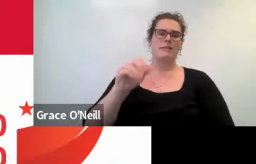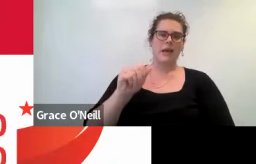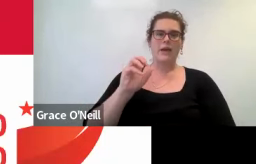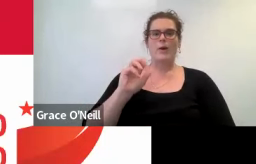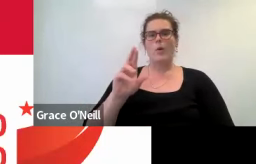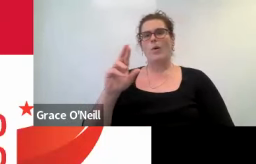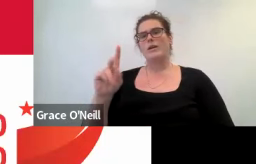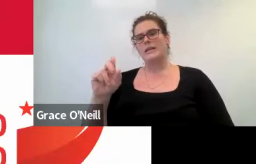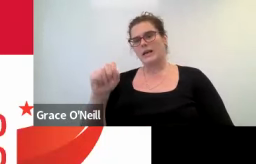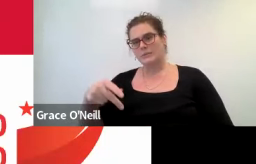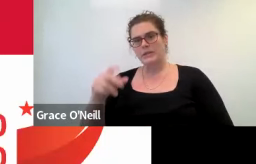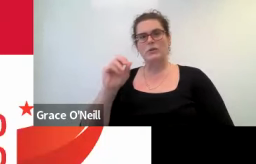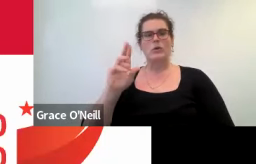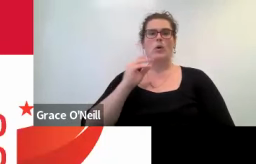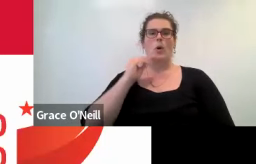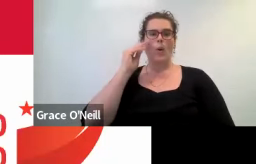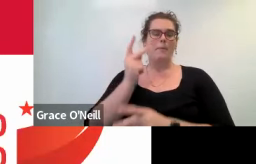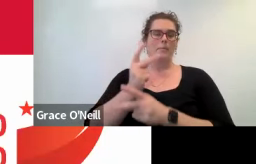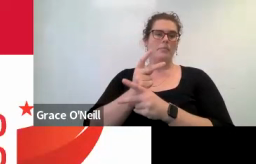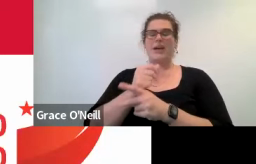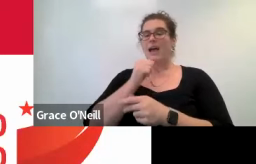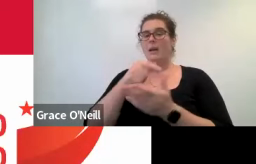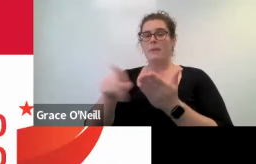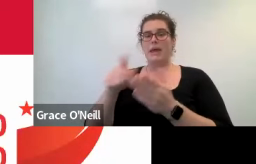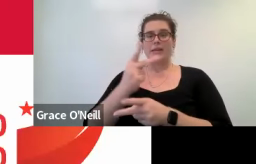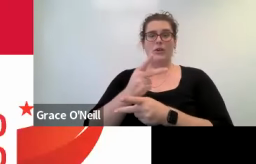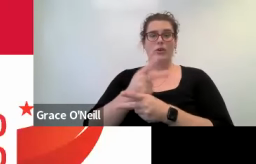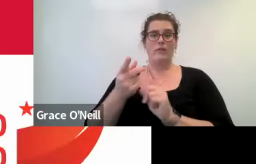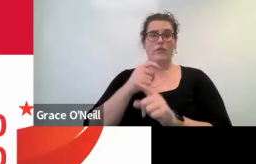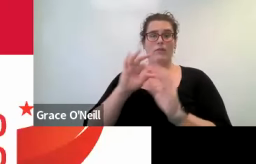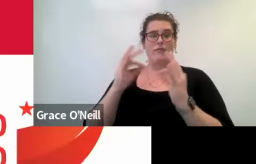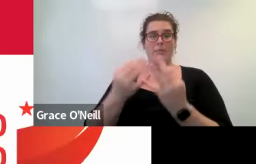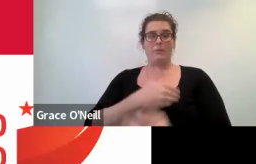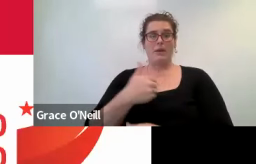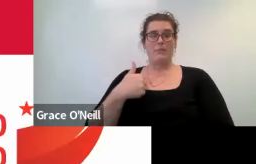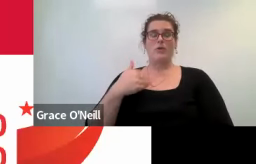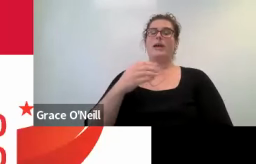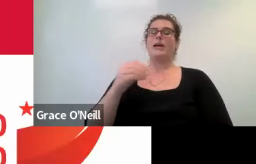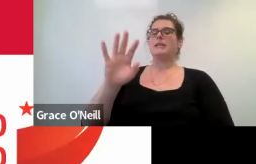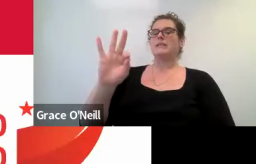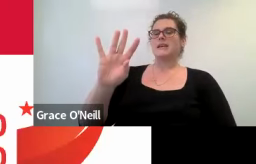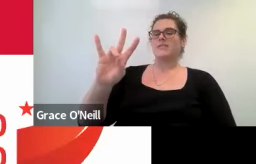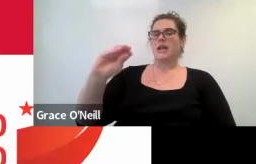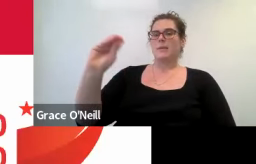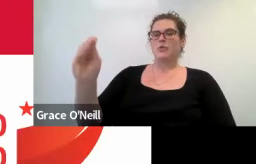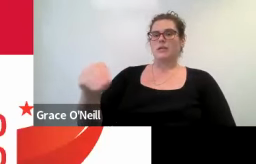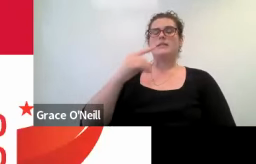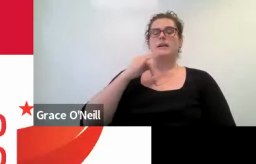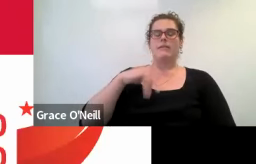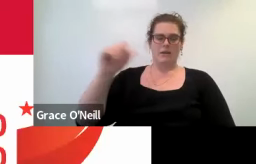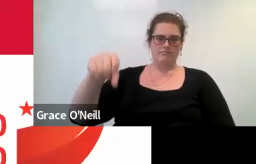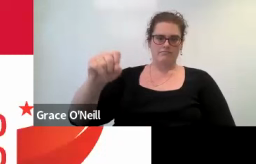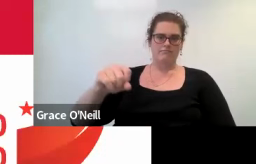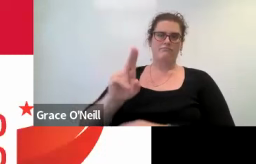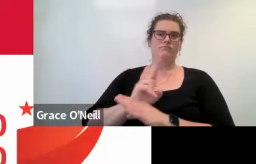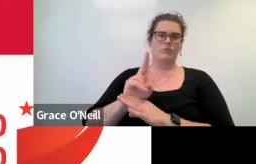caregiver? And 79% of the study participants reported having direct care in